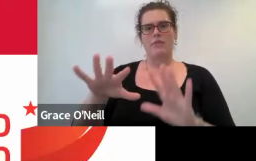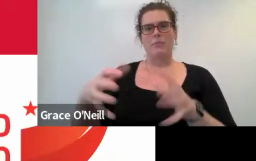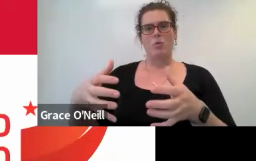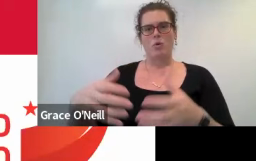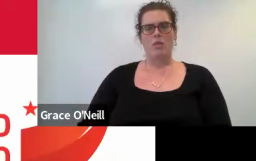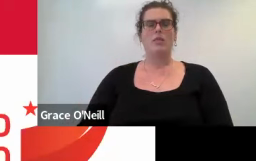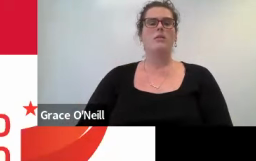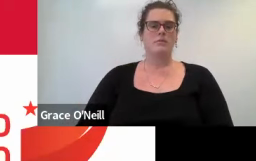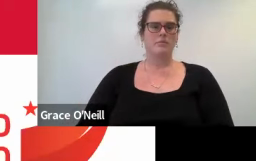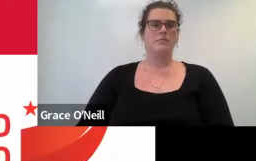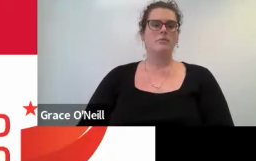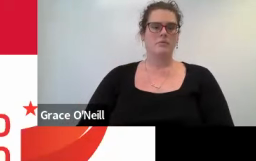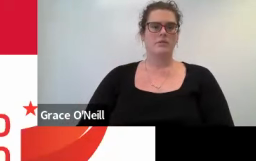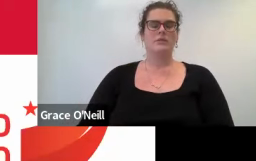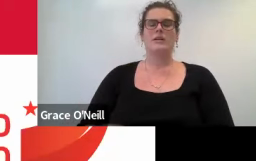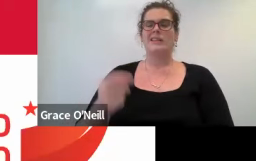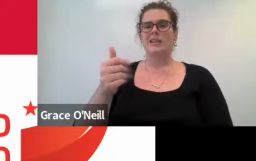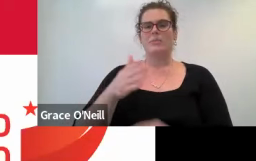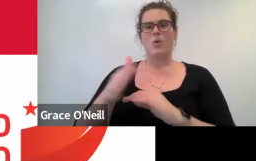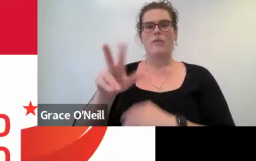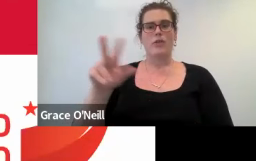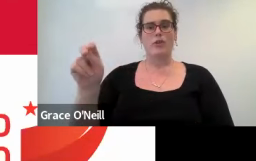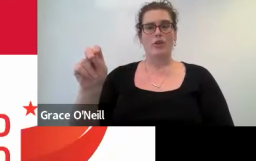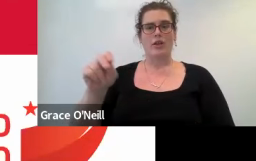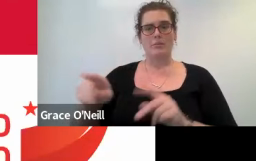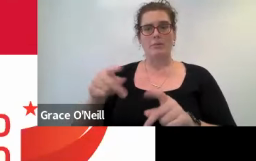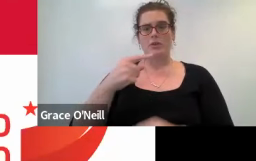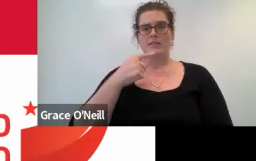over 30 indicated displeasure